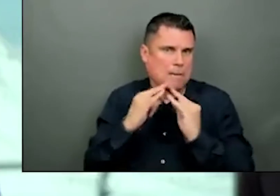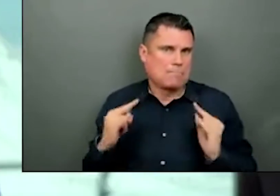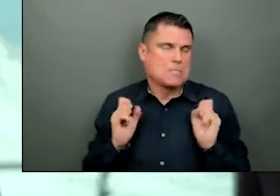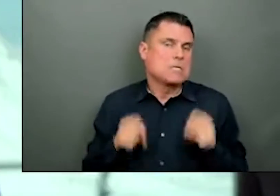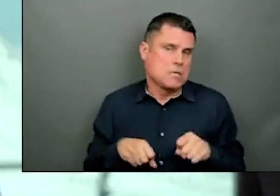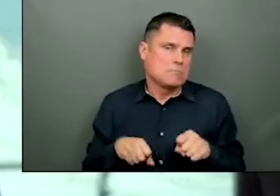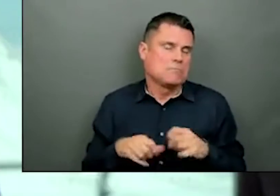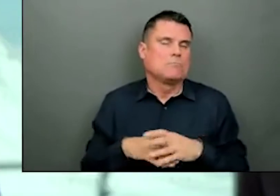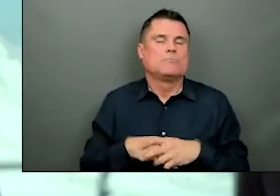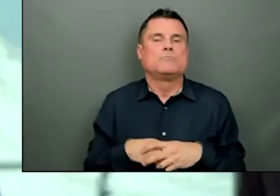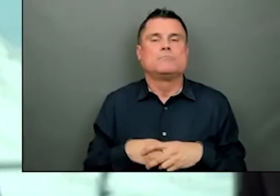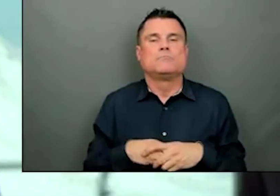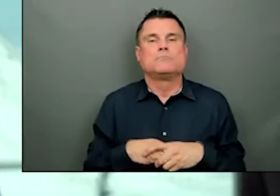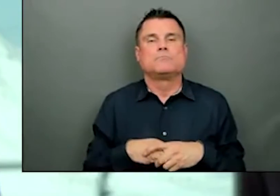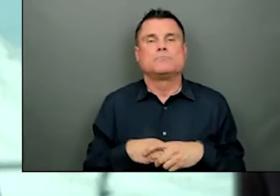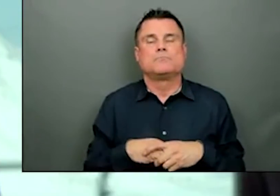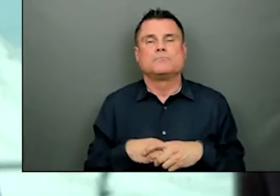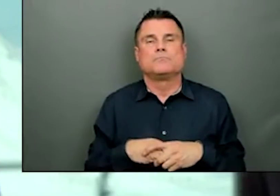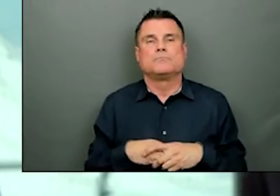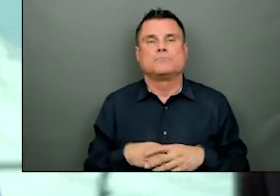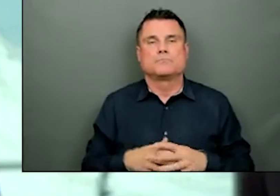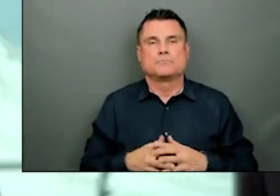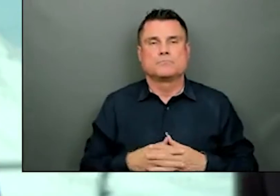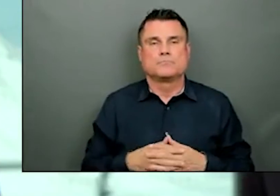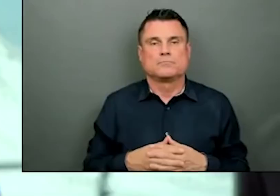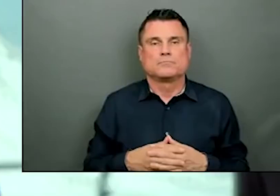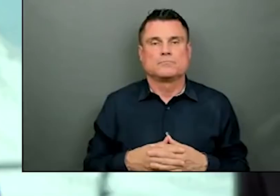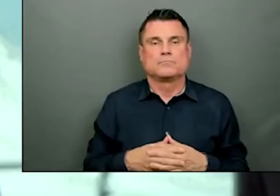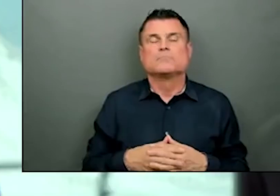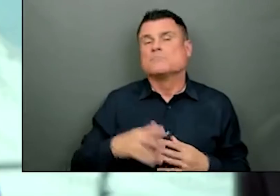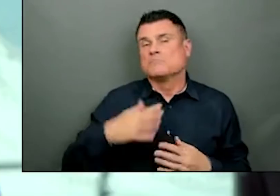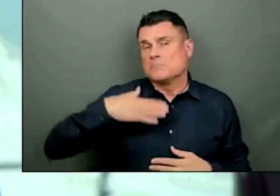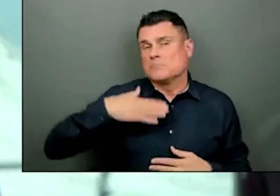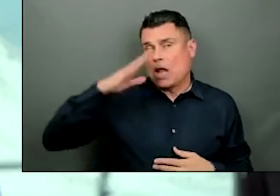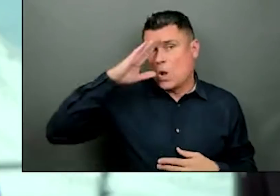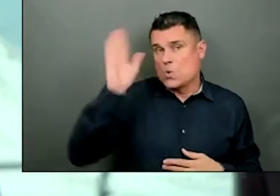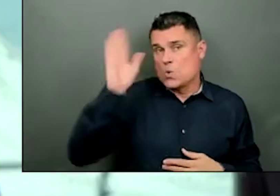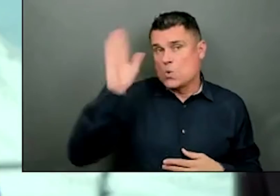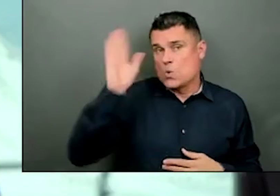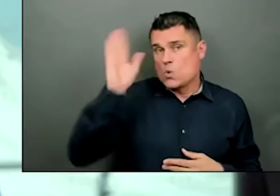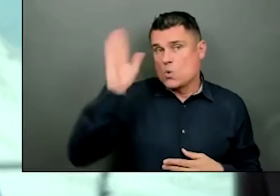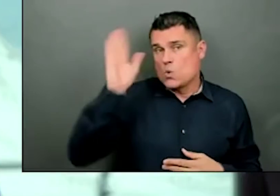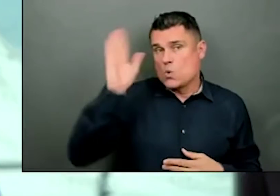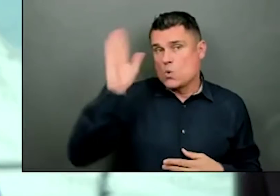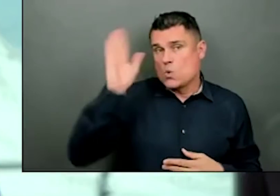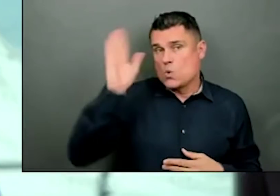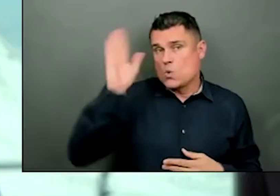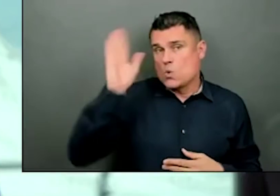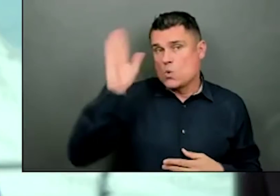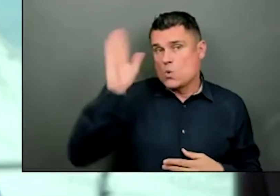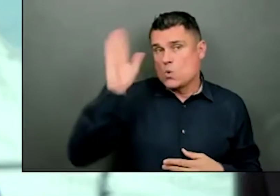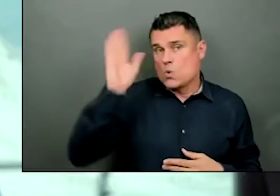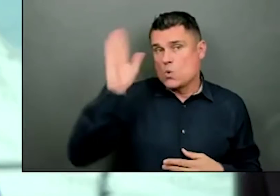welcome homecoming. But we need to be cautious and be careful. We know that